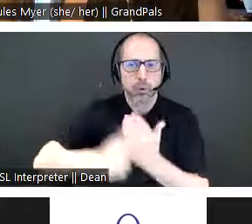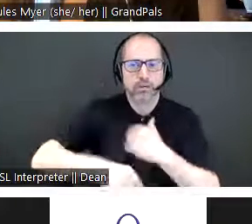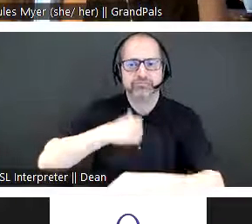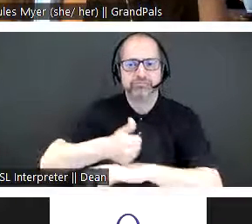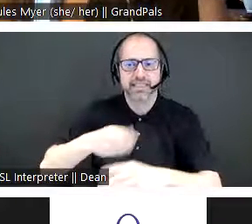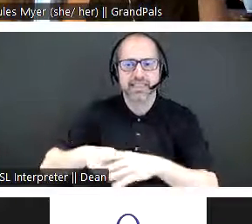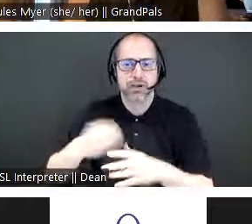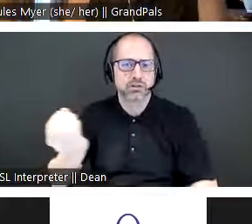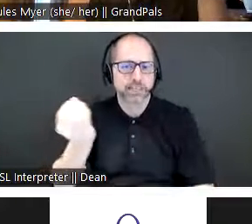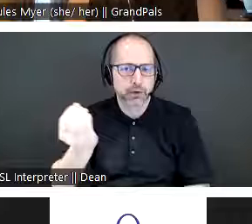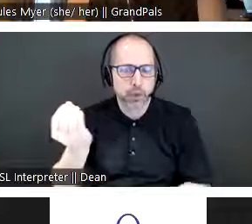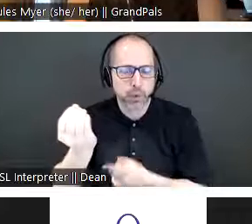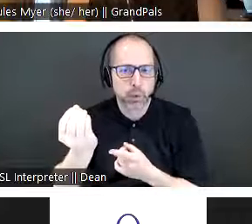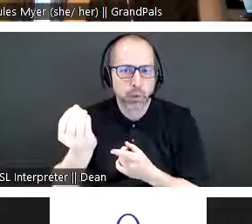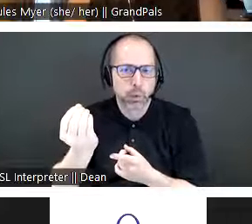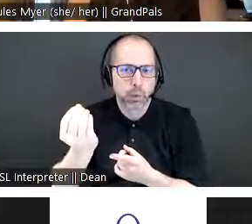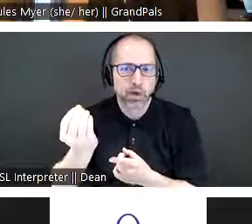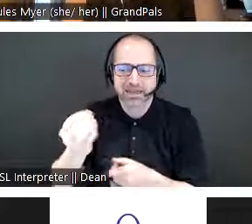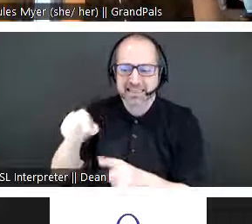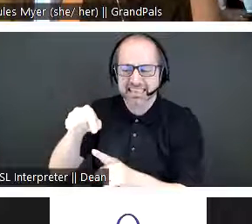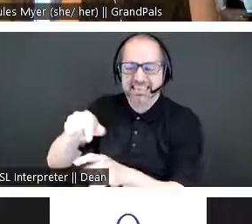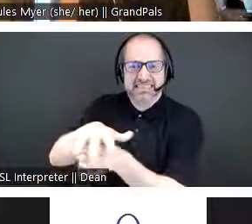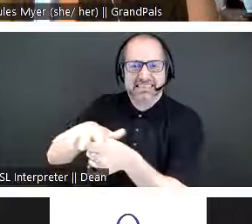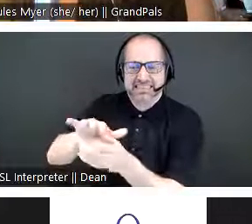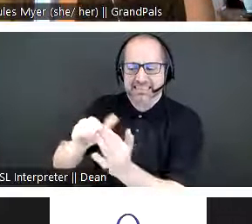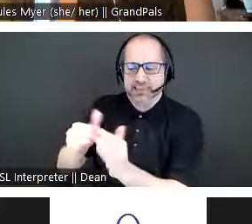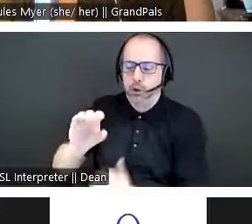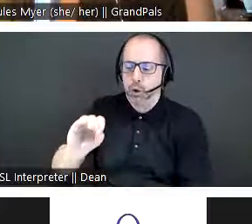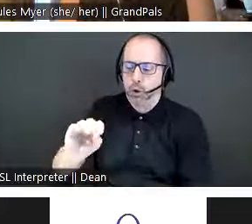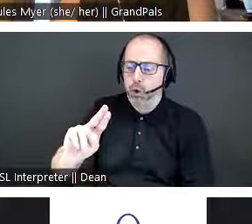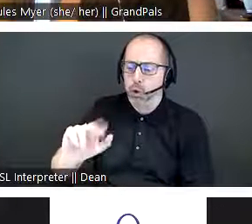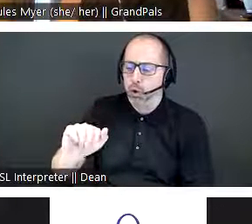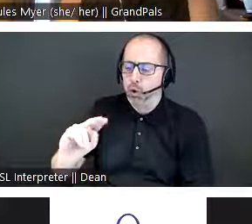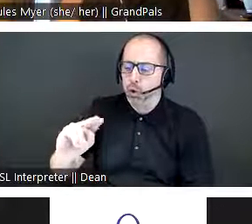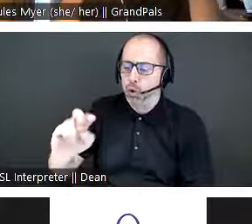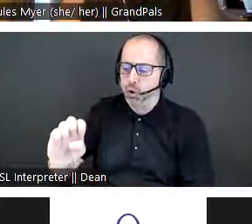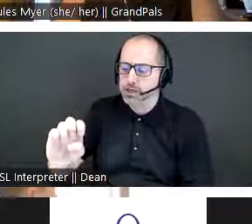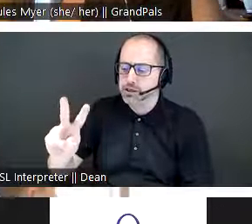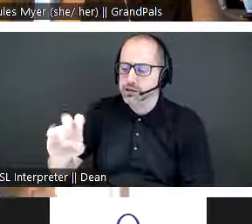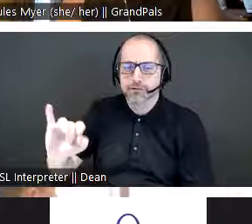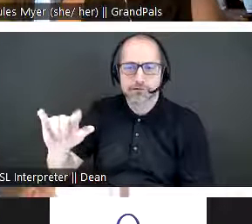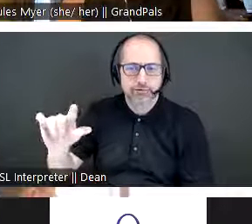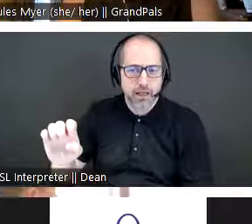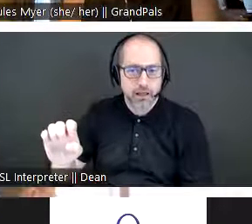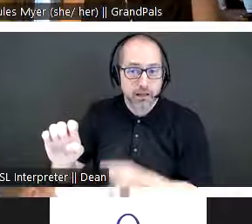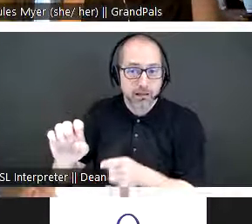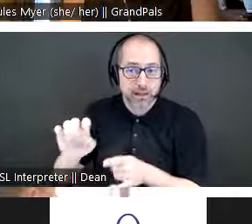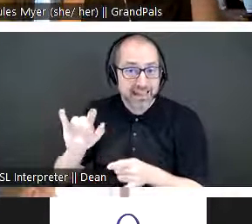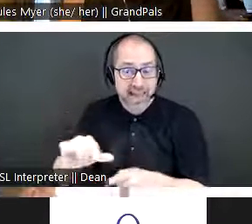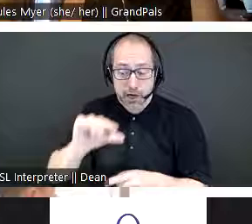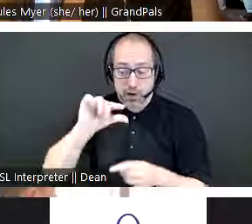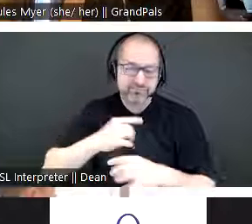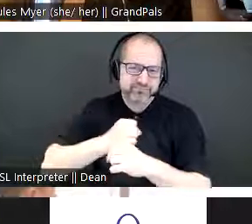Ontario, primarily in the town of Orangeville. And GrandPals, the program,